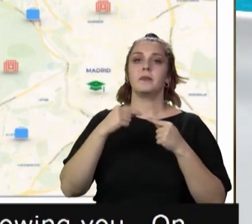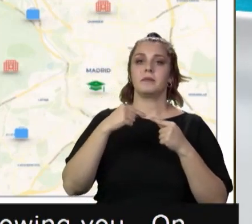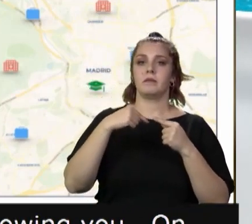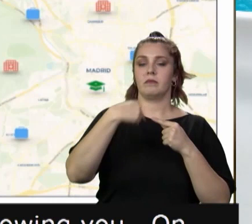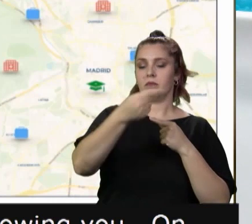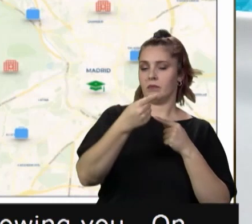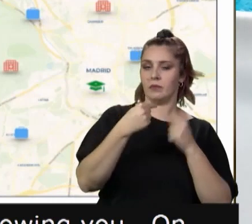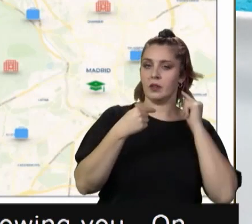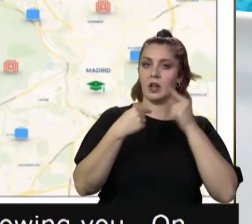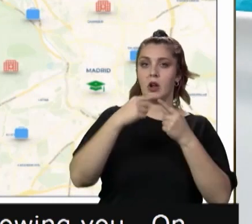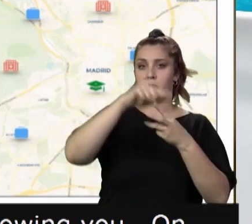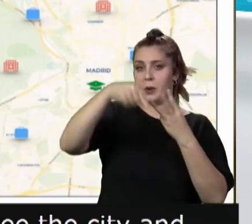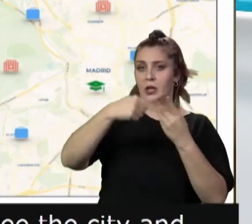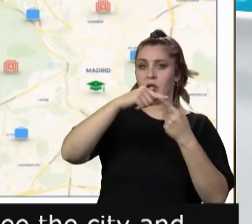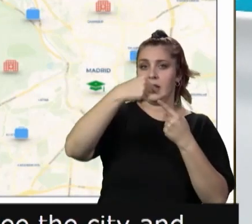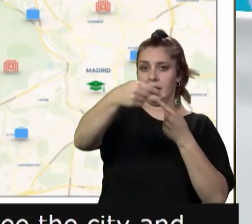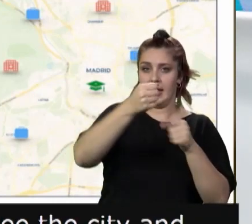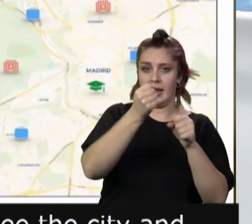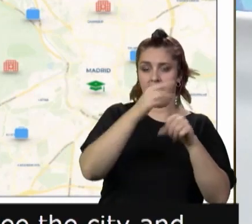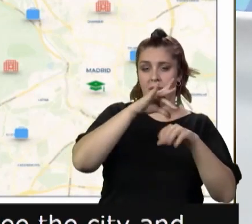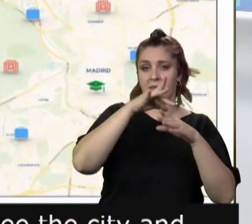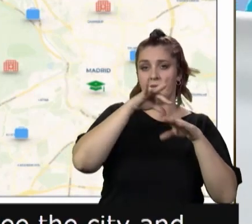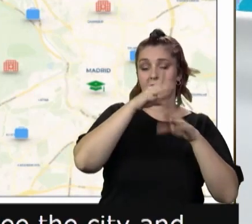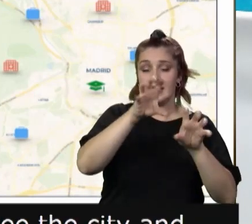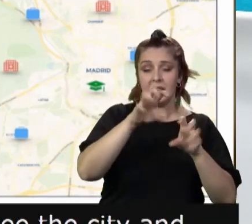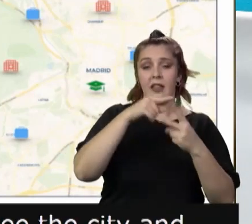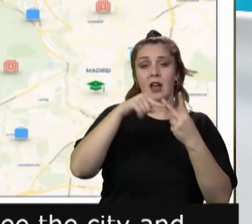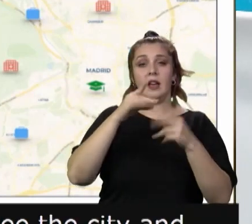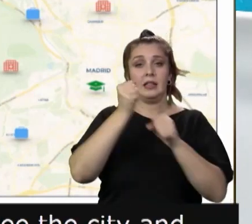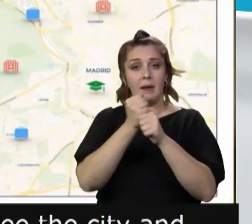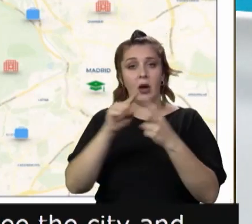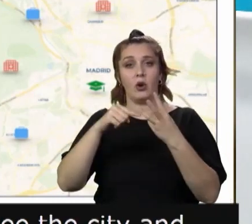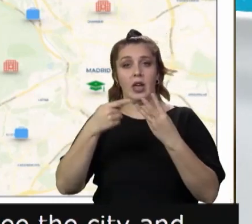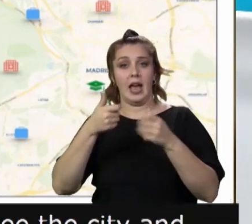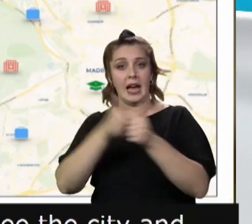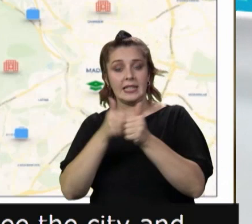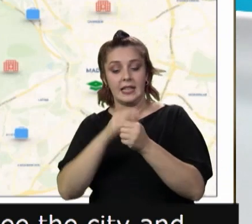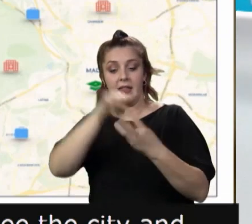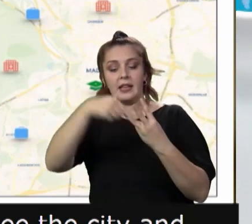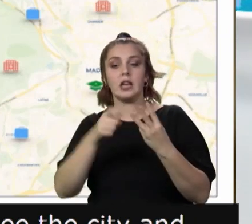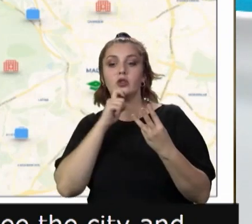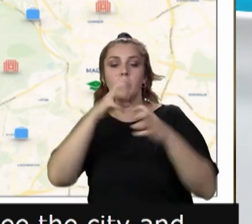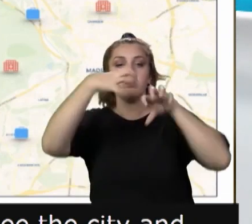show telecare, e-learning, and remote work